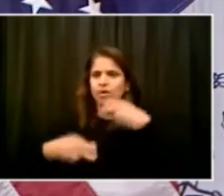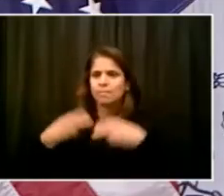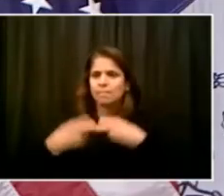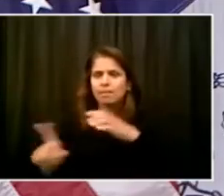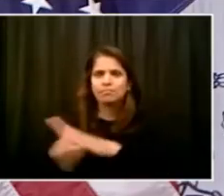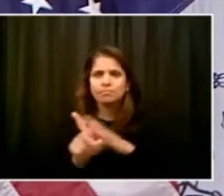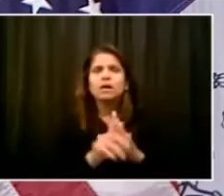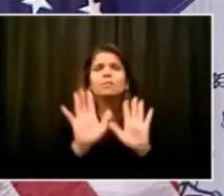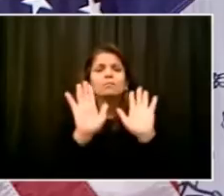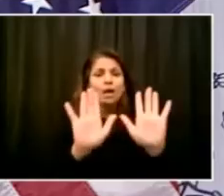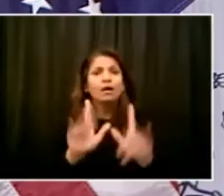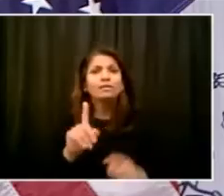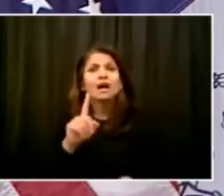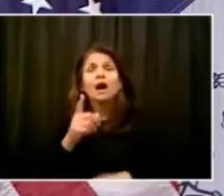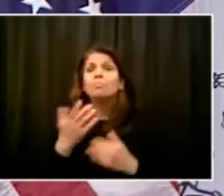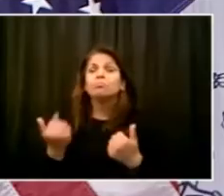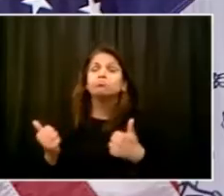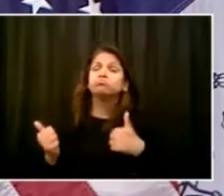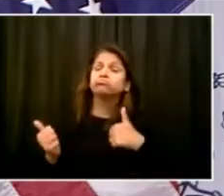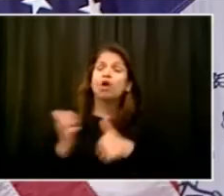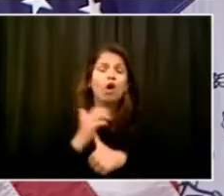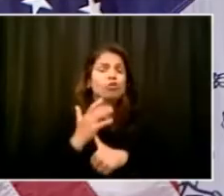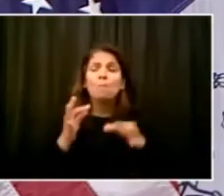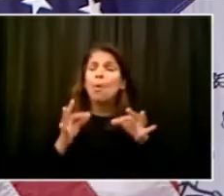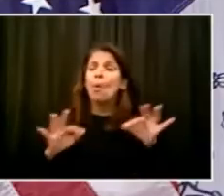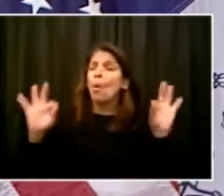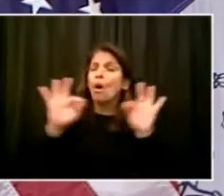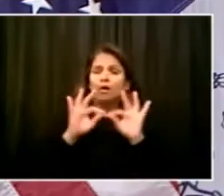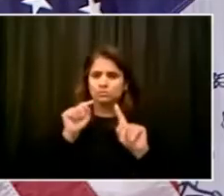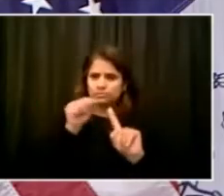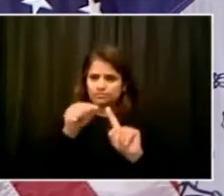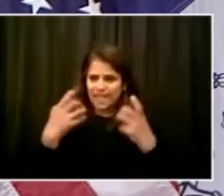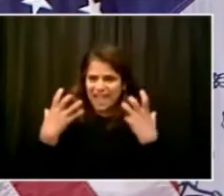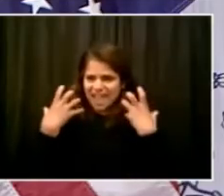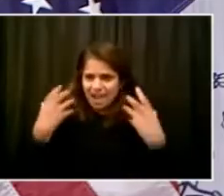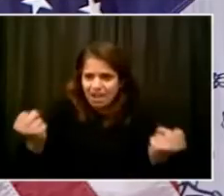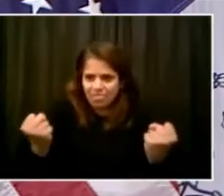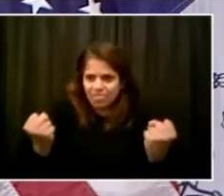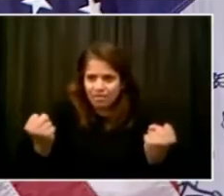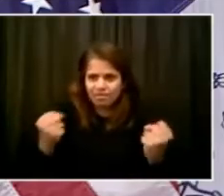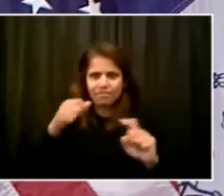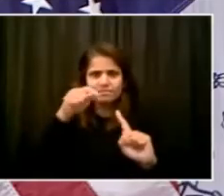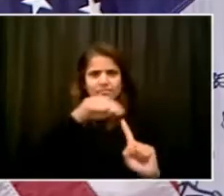just gotta get people to pay attention to the calendar a little bit more. It's May 20th.